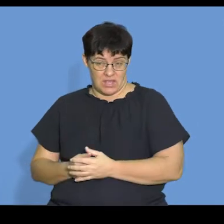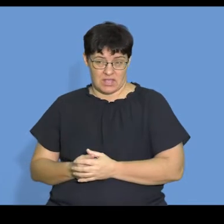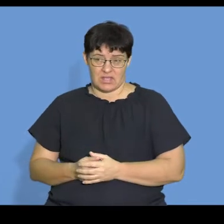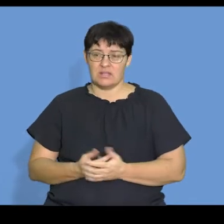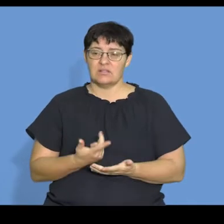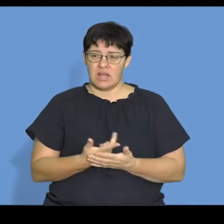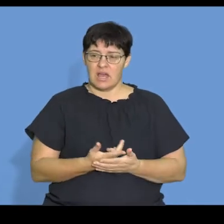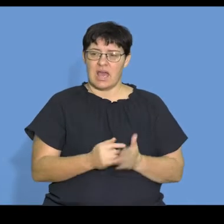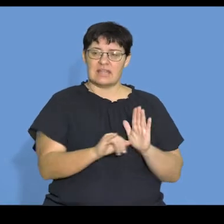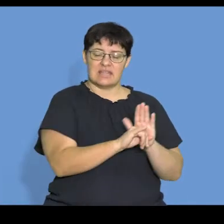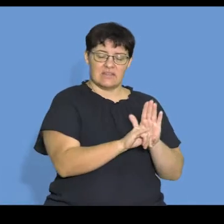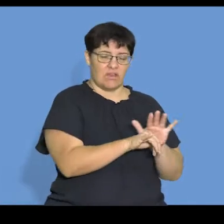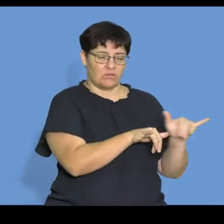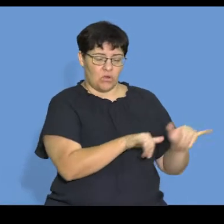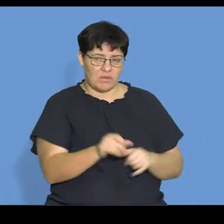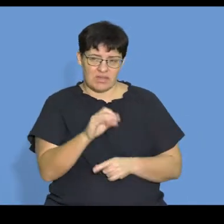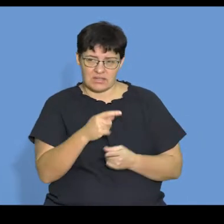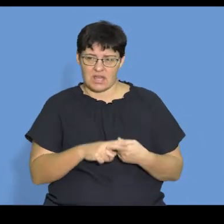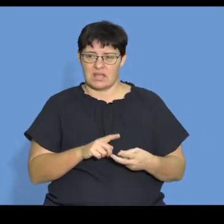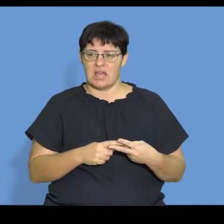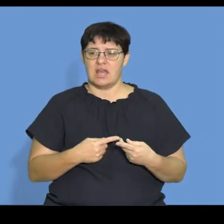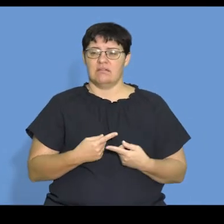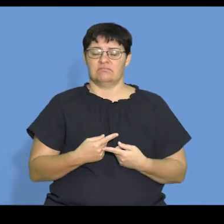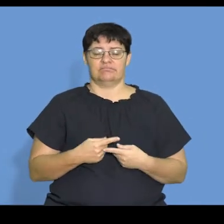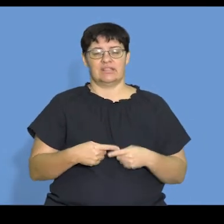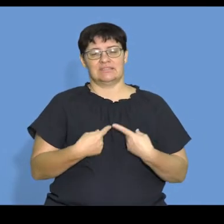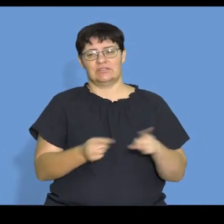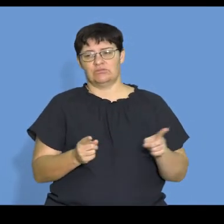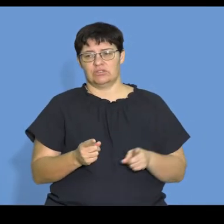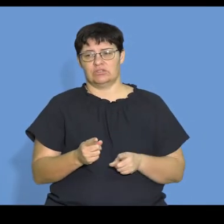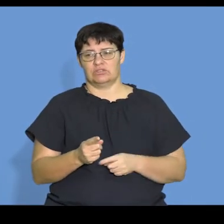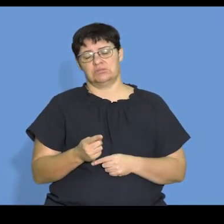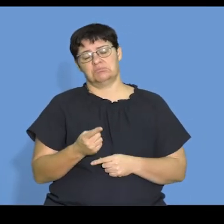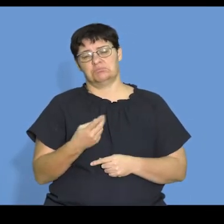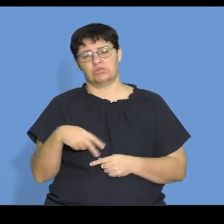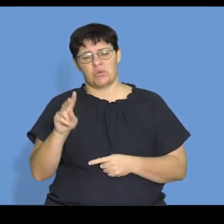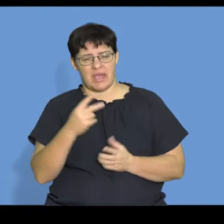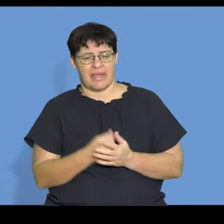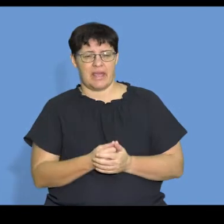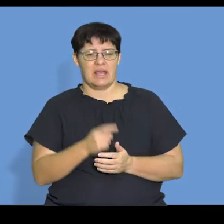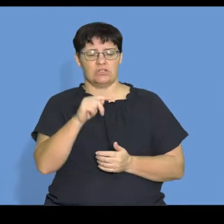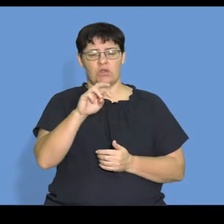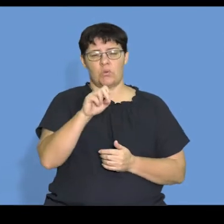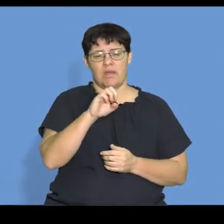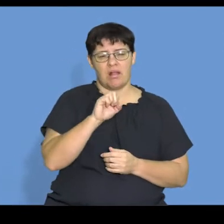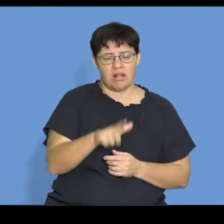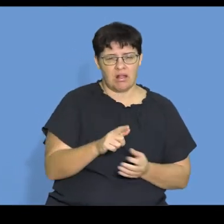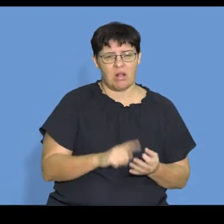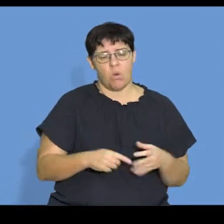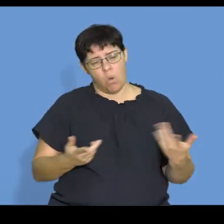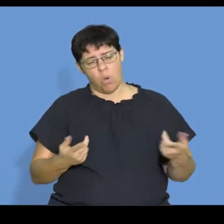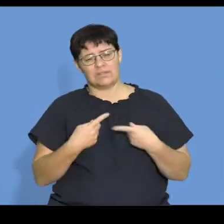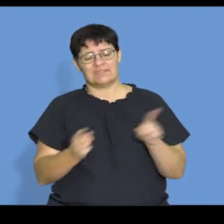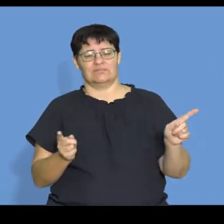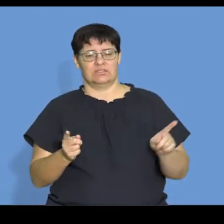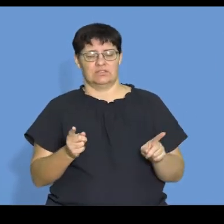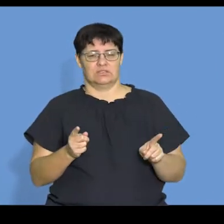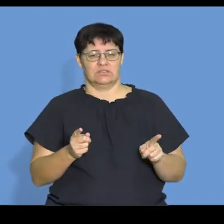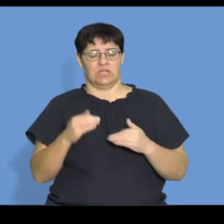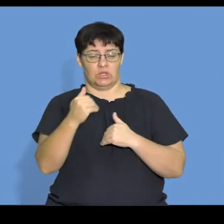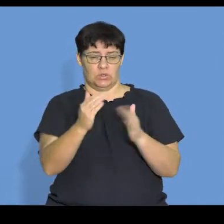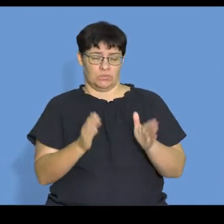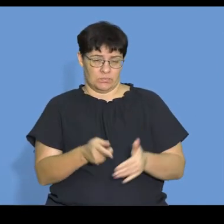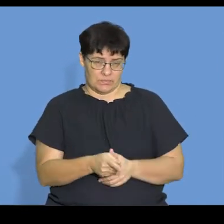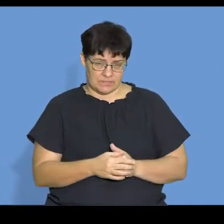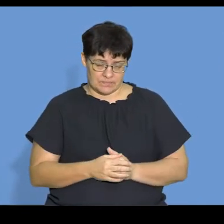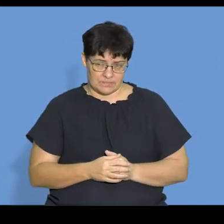factor: the difference of squares, trinomial, the sum or difference of cubes, right? Now, if